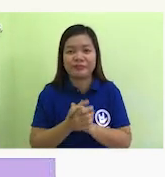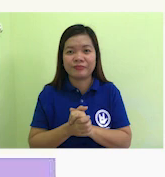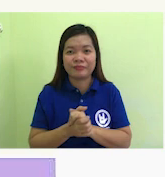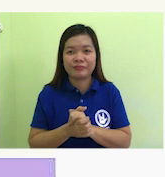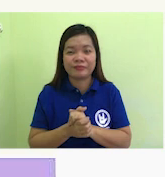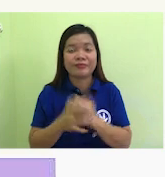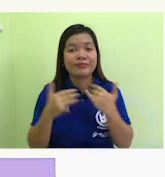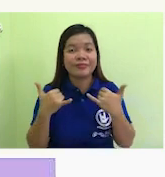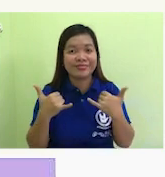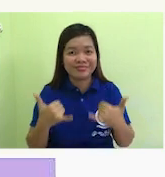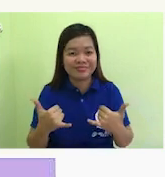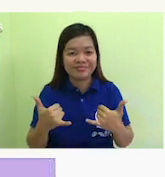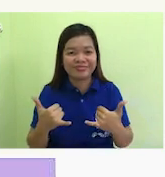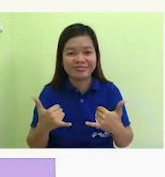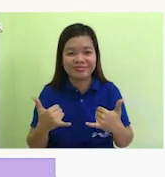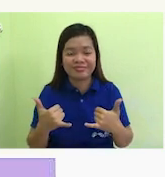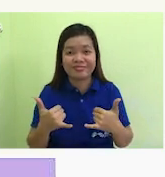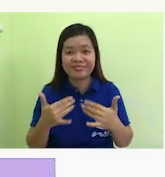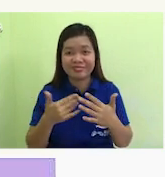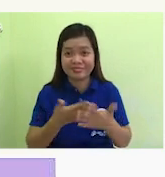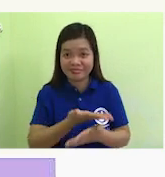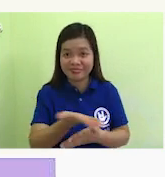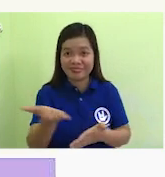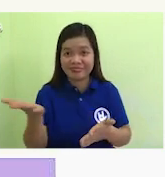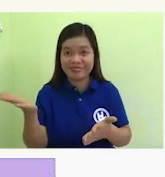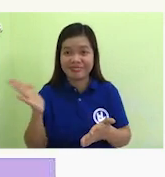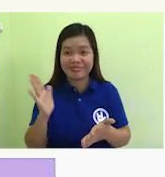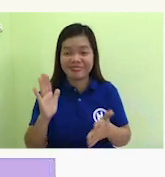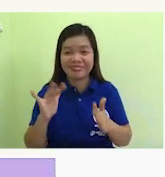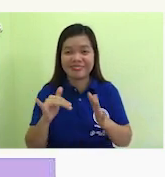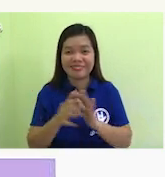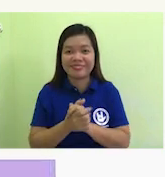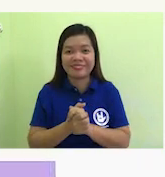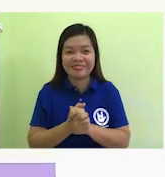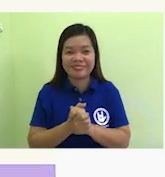function. Now, it's your turn.